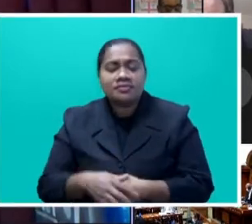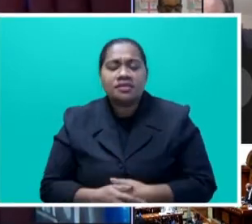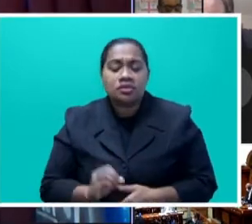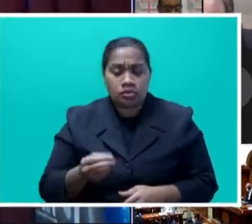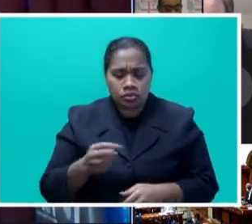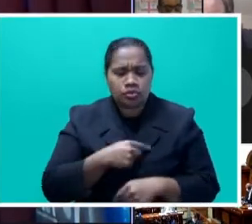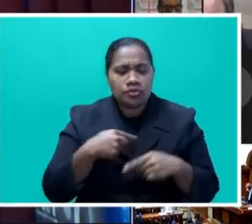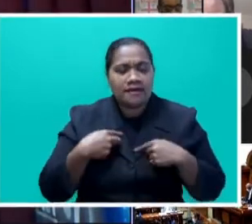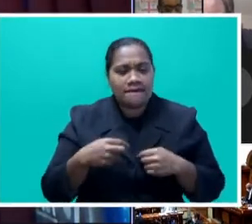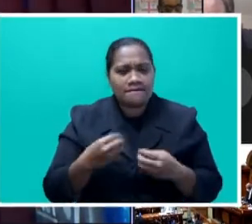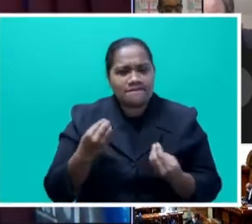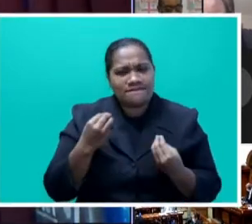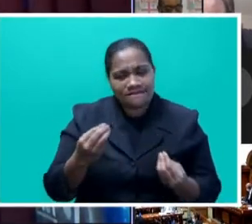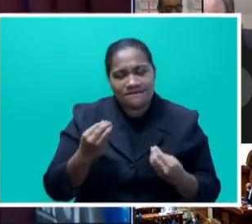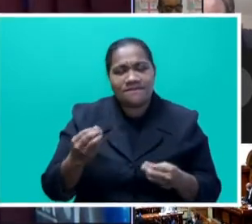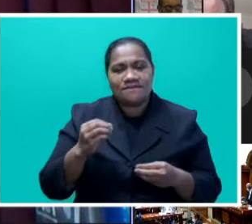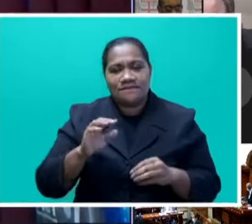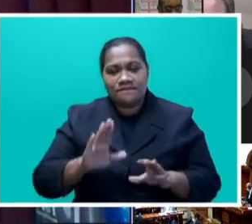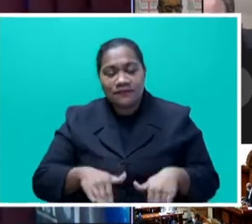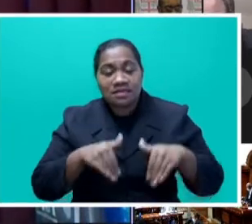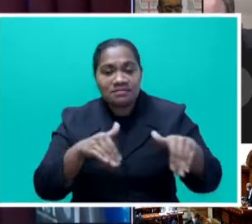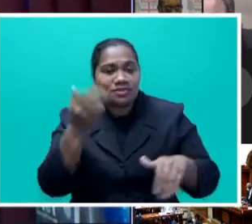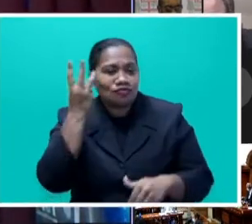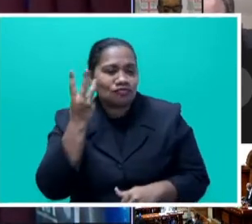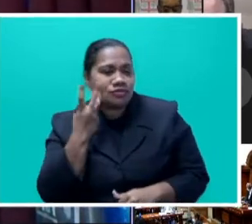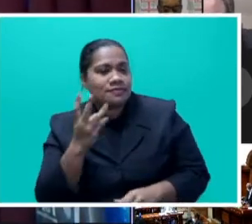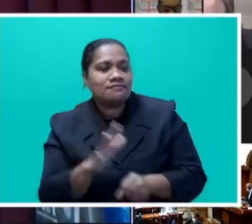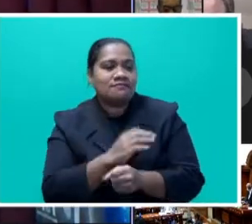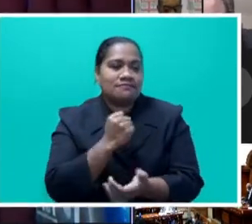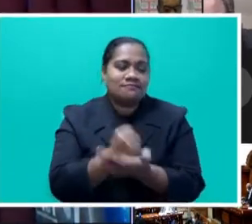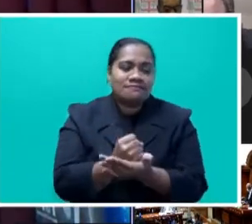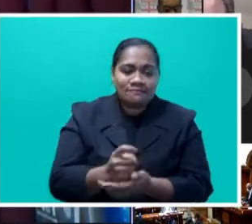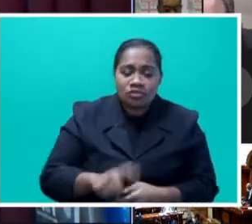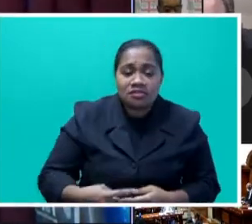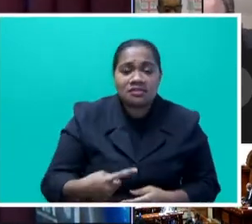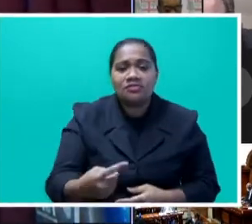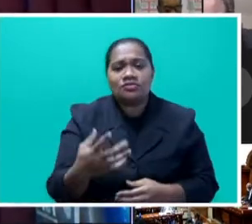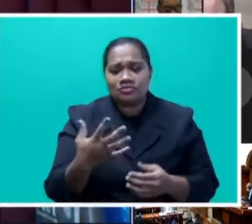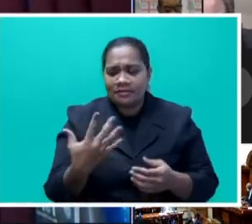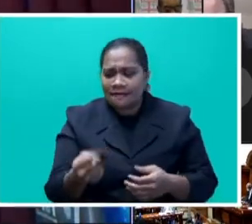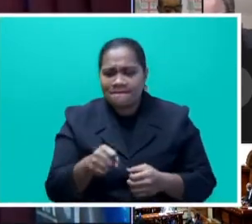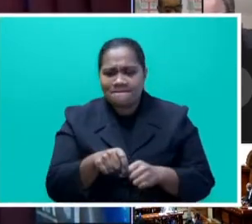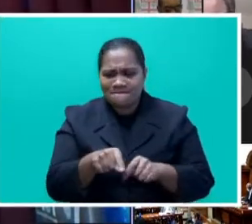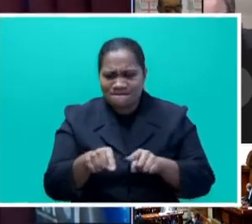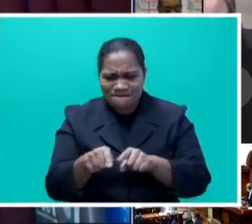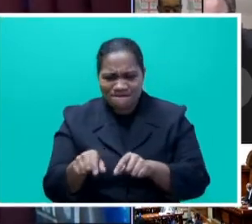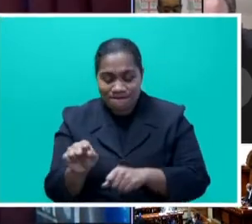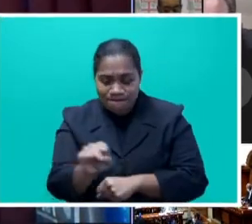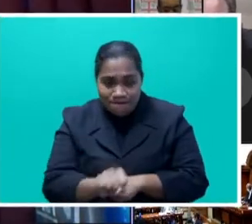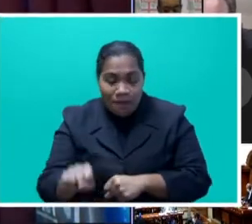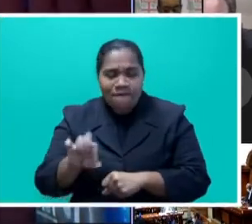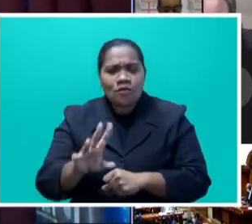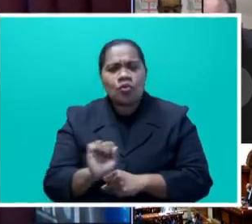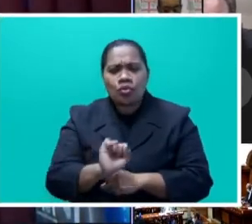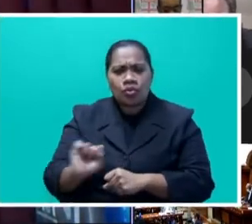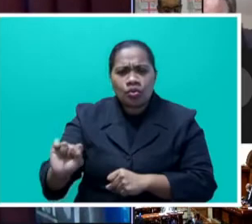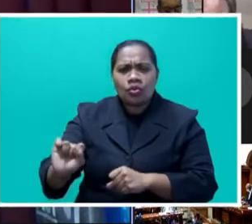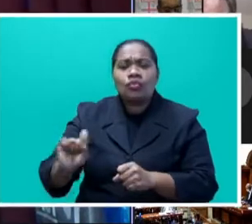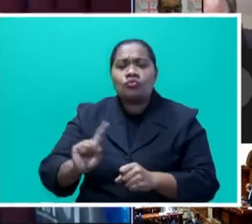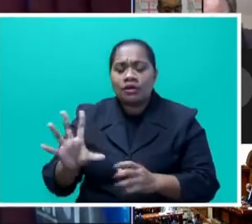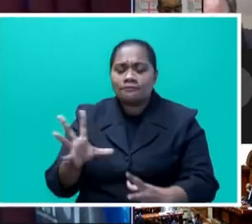the participation of women, and we will ensure that we continue to establish platforms for their effective